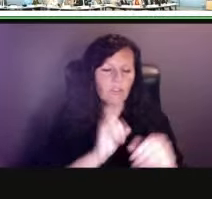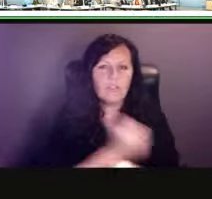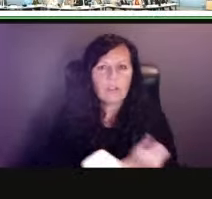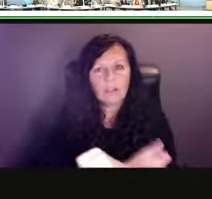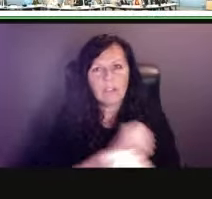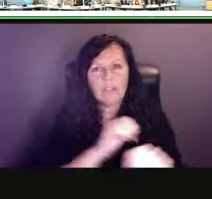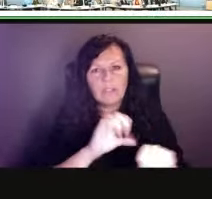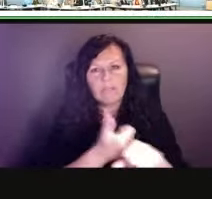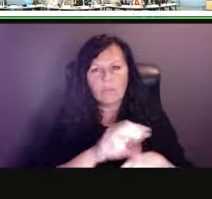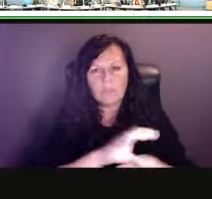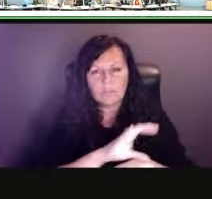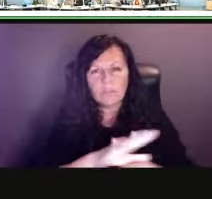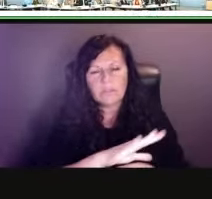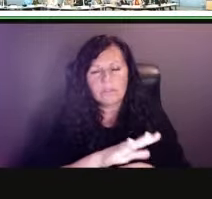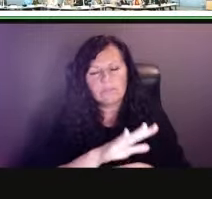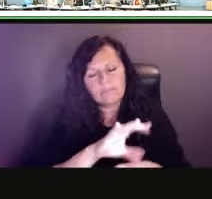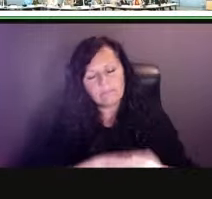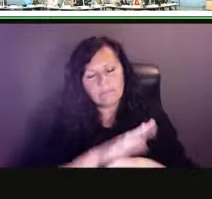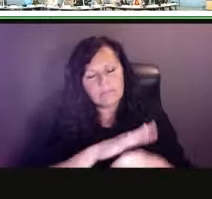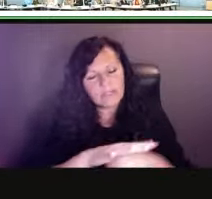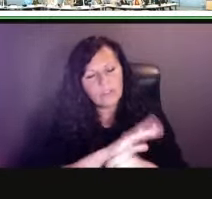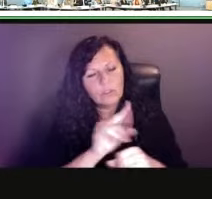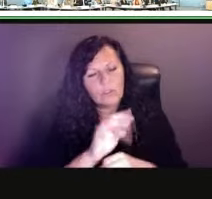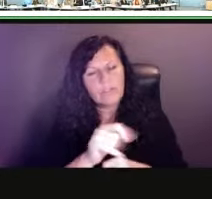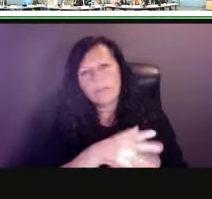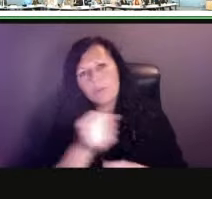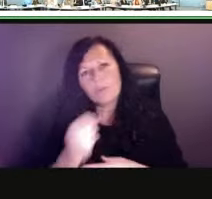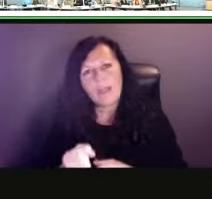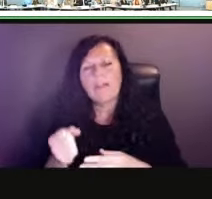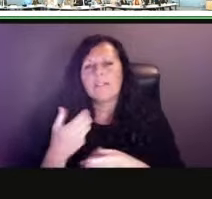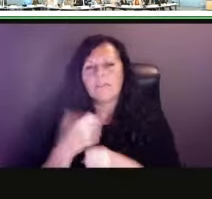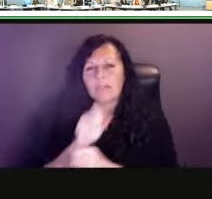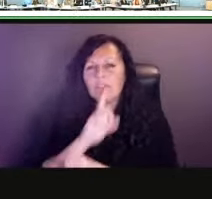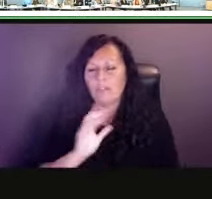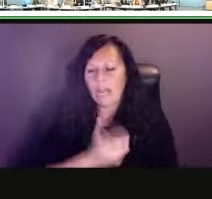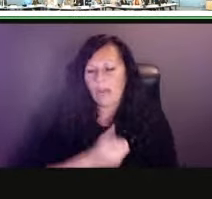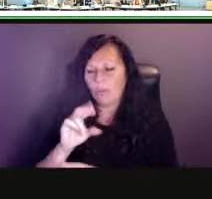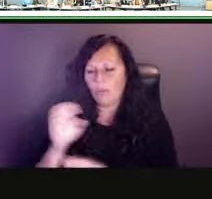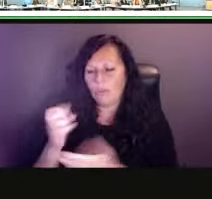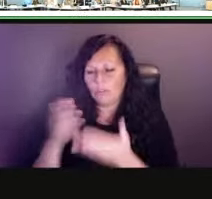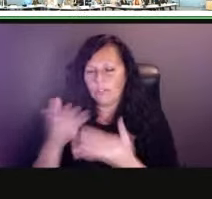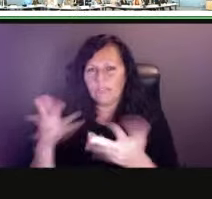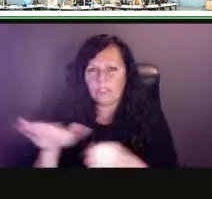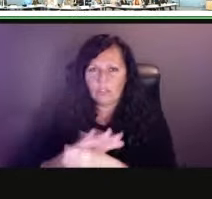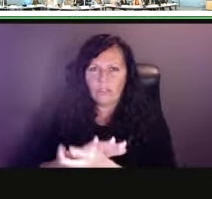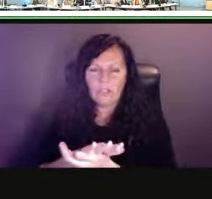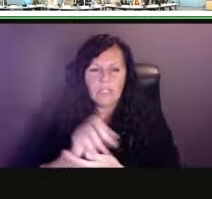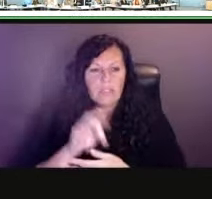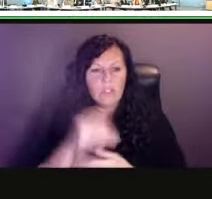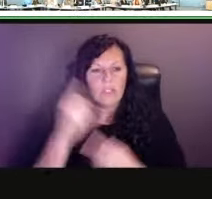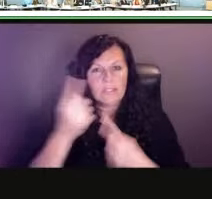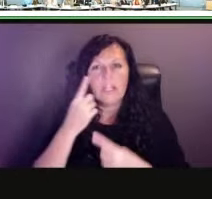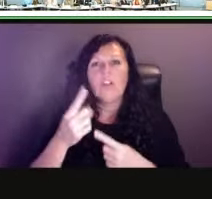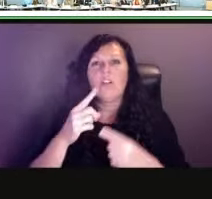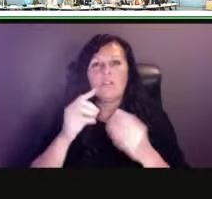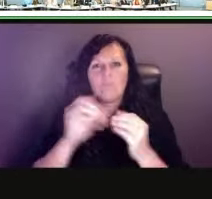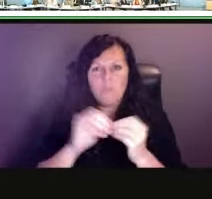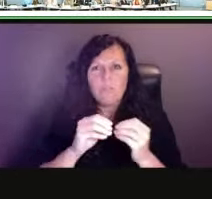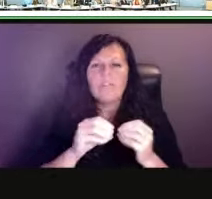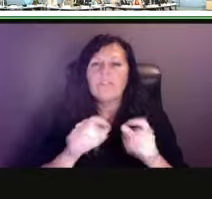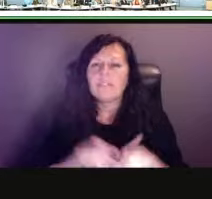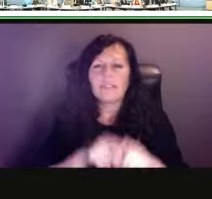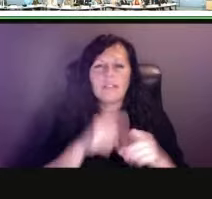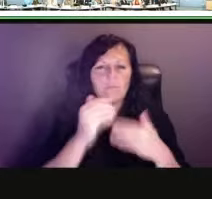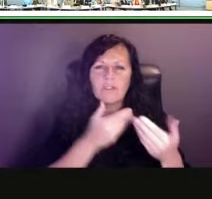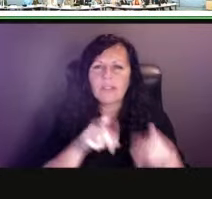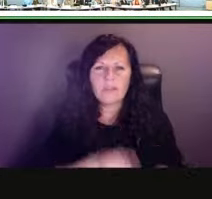back so that we can make sure that we have our court services covered. If you look at the full package, it goes farther, but the same process is happening as you're